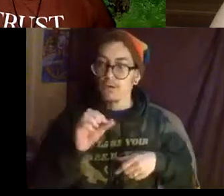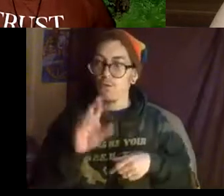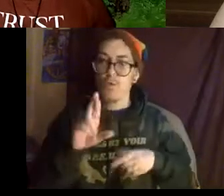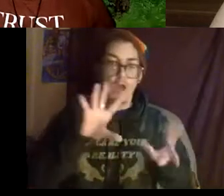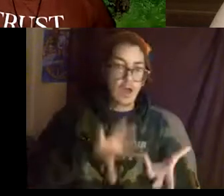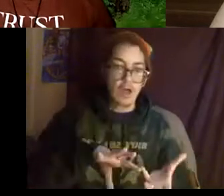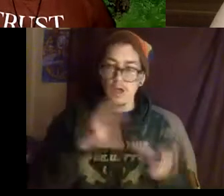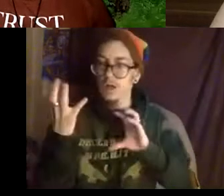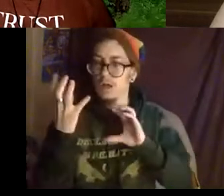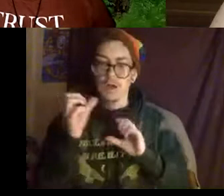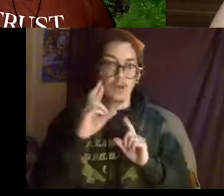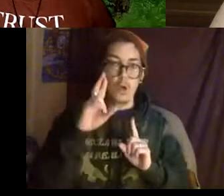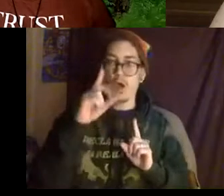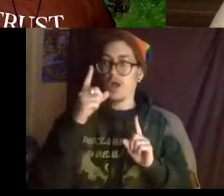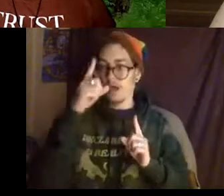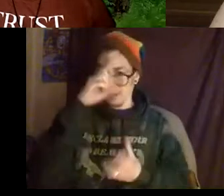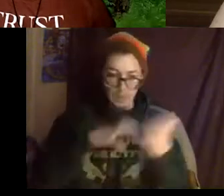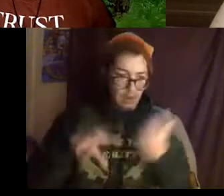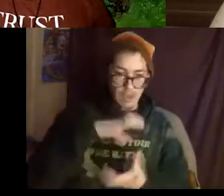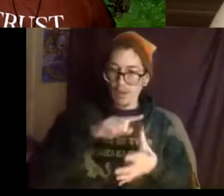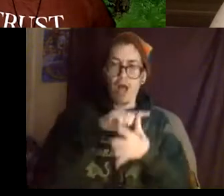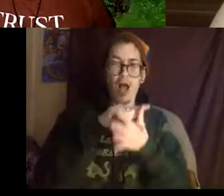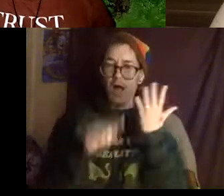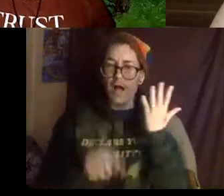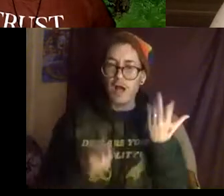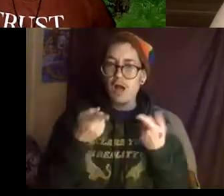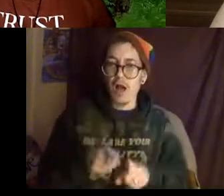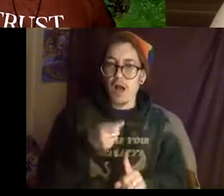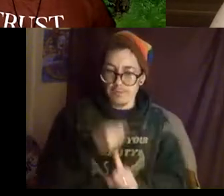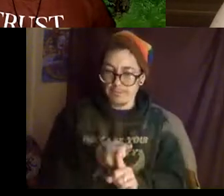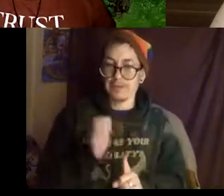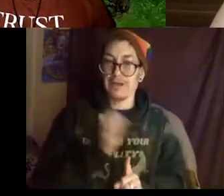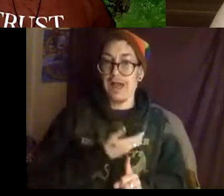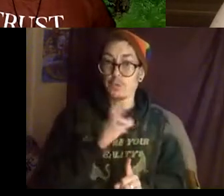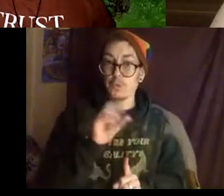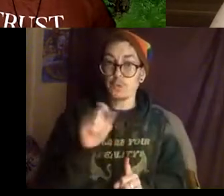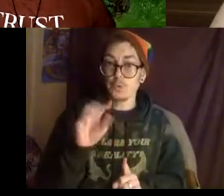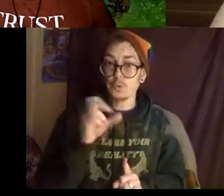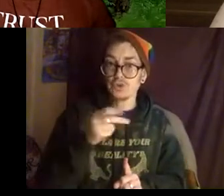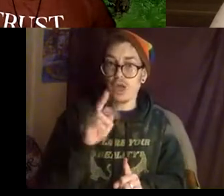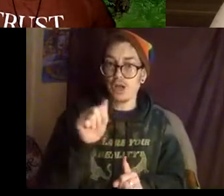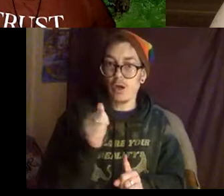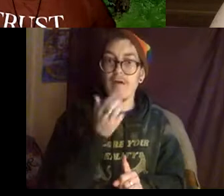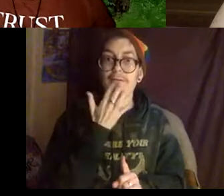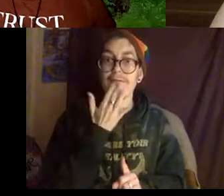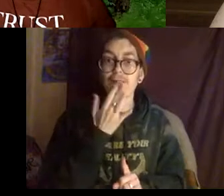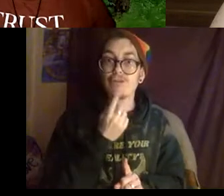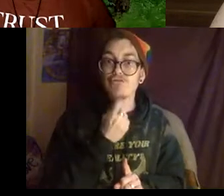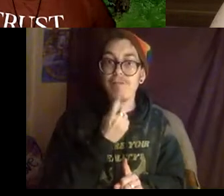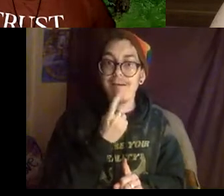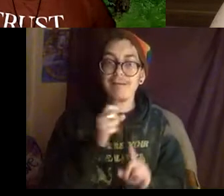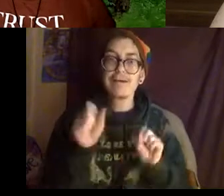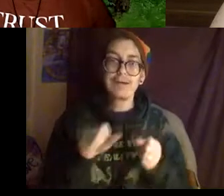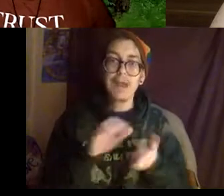And if we have any anxiety, or we're in chaos, or we're in, disarray or